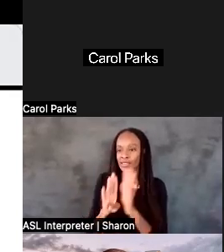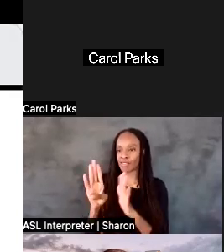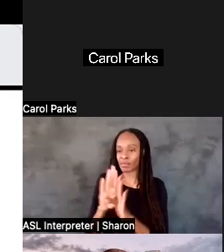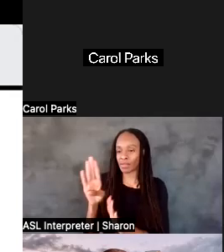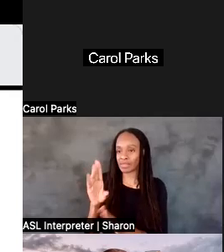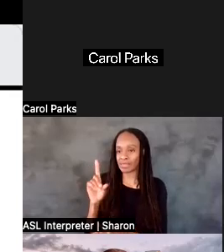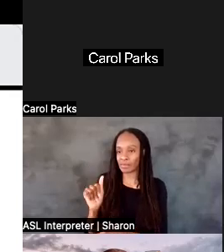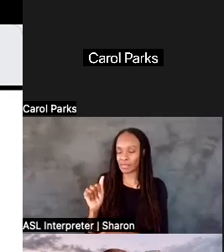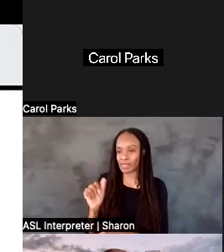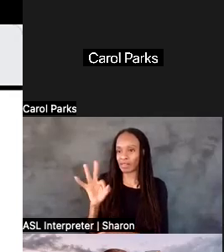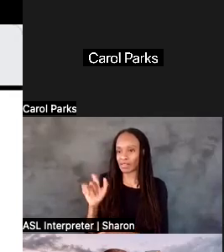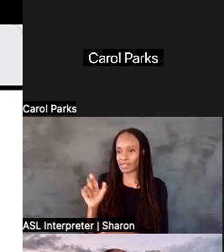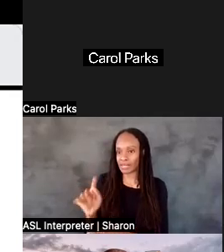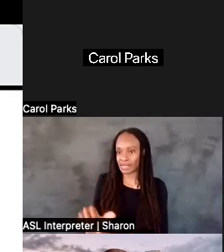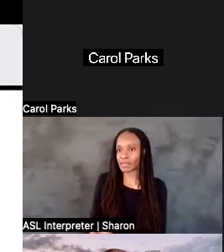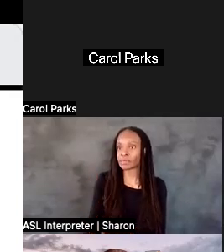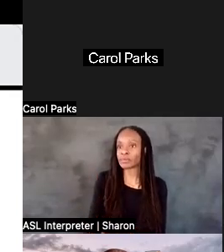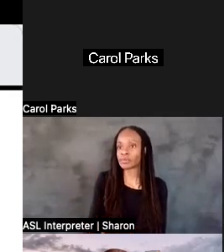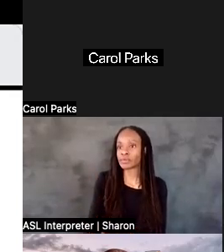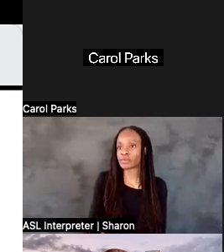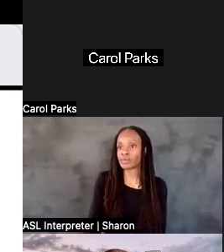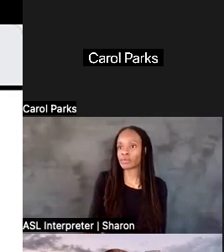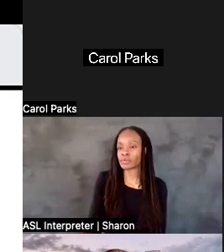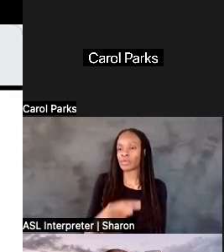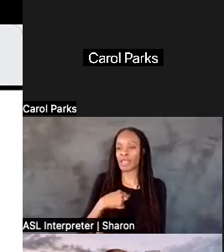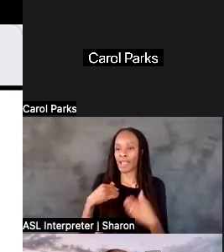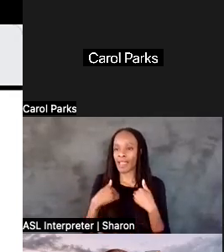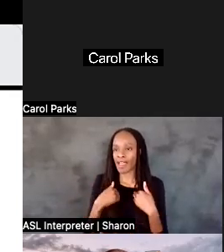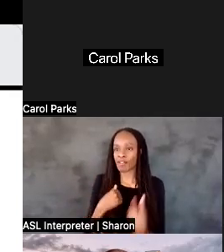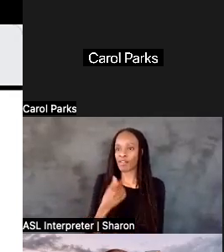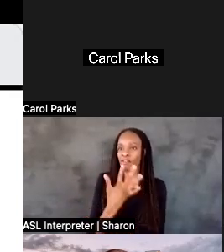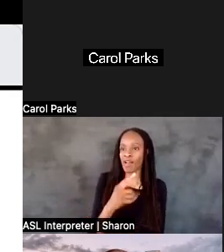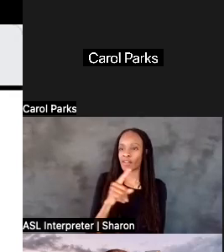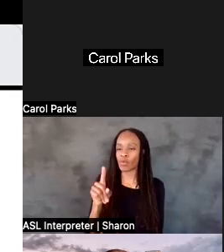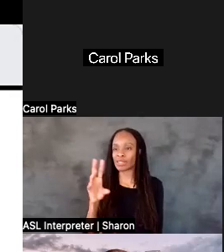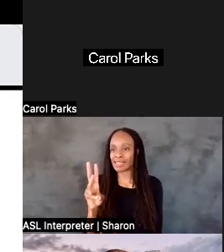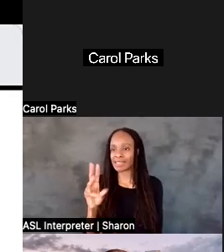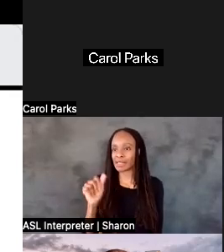Disability Facility, and I have like a couple of like 5 or 6 apartments,